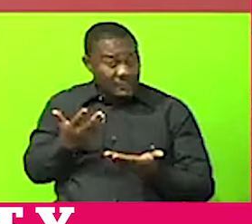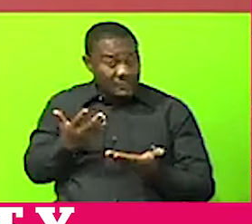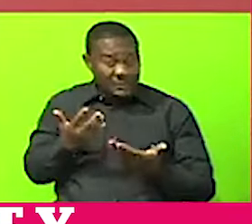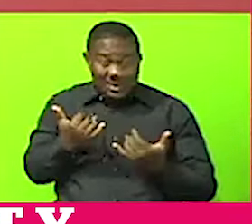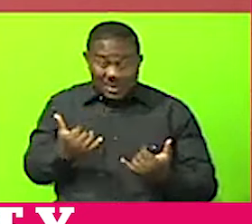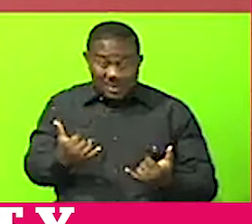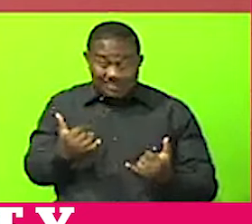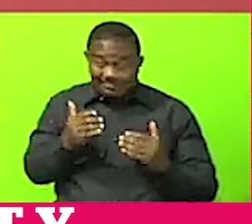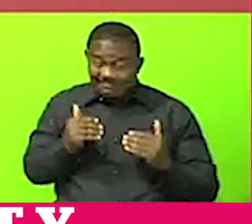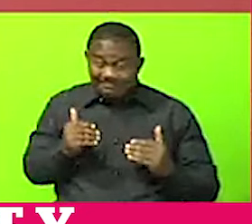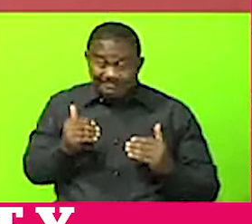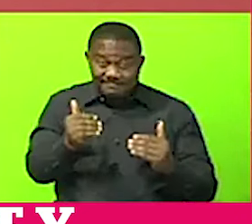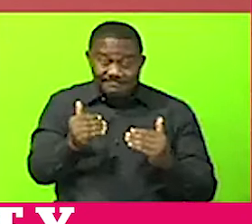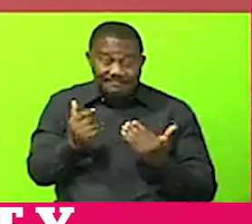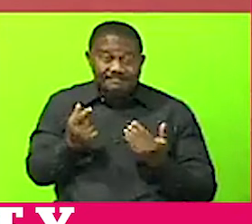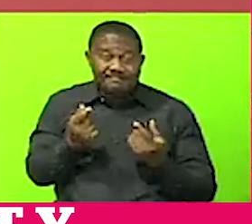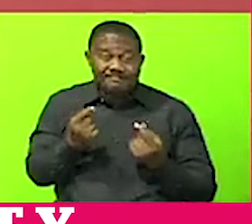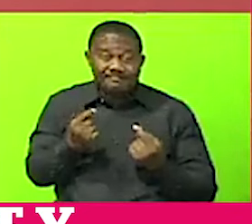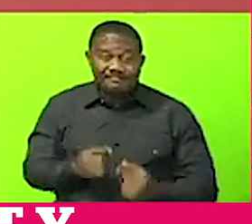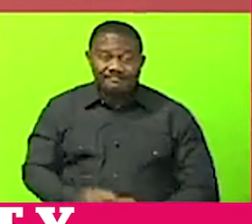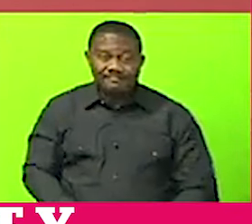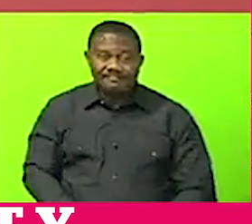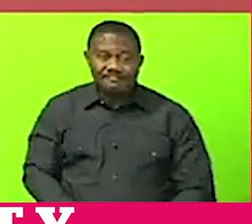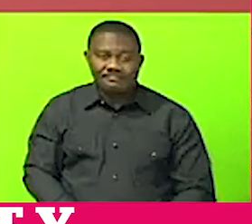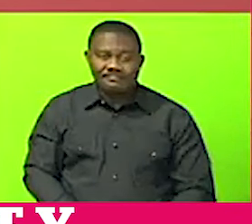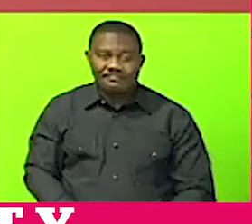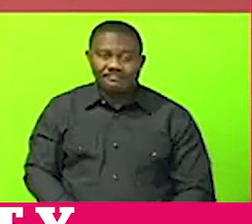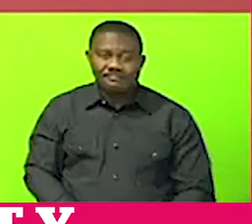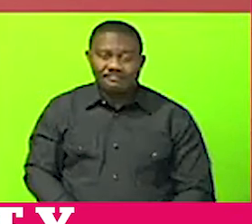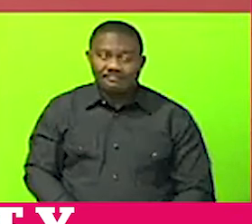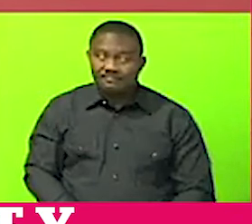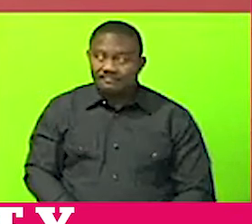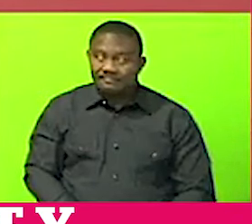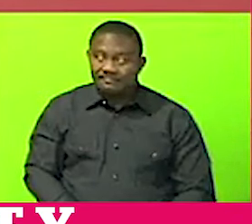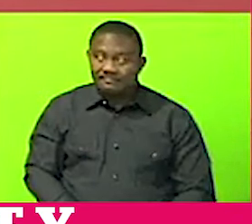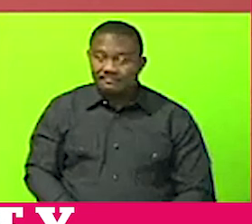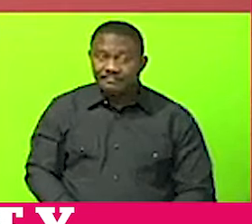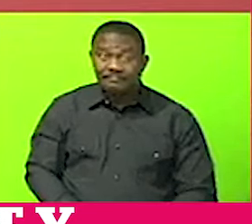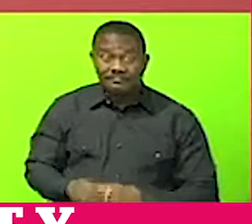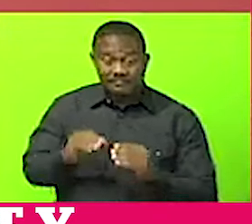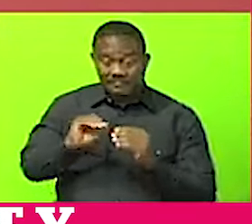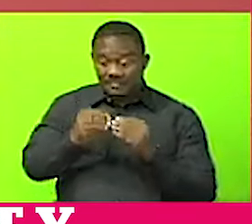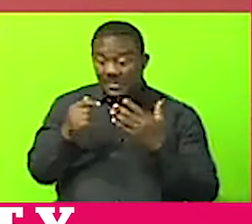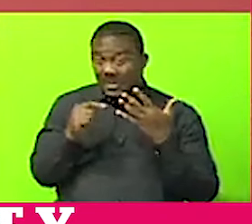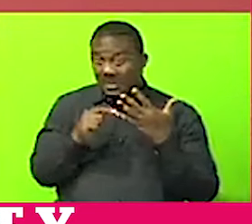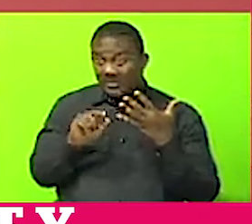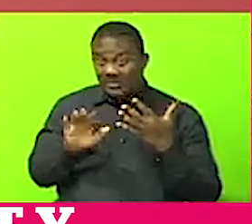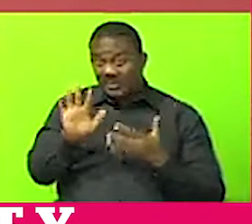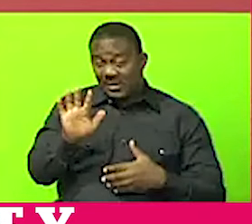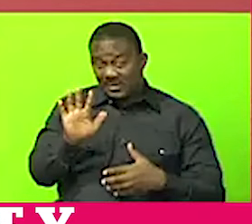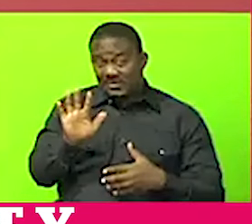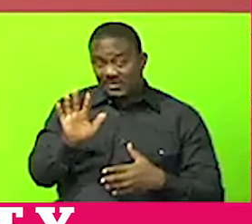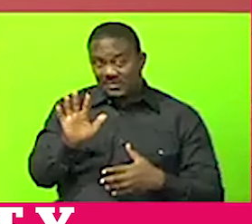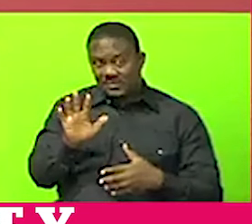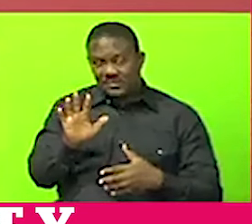proceed now to item five